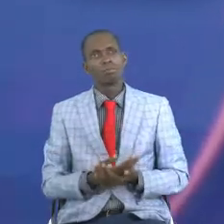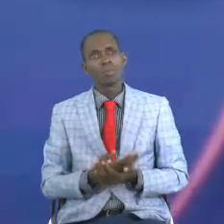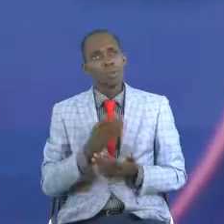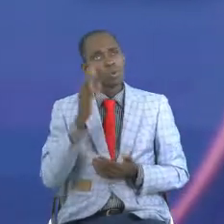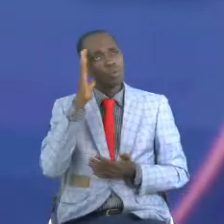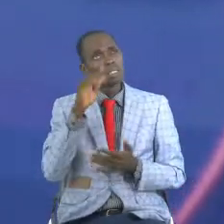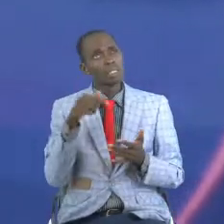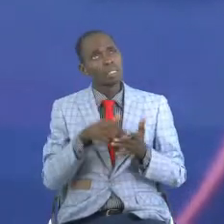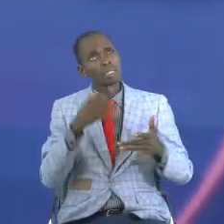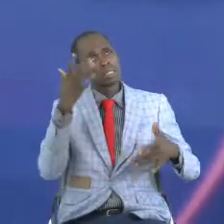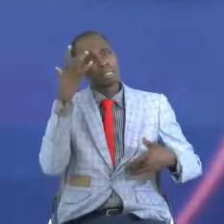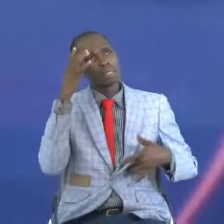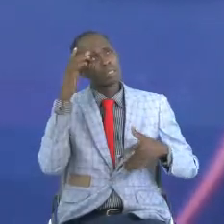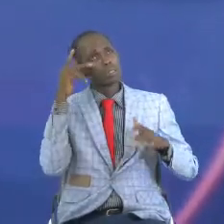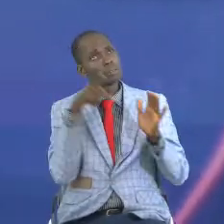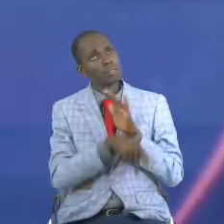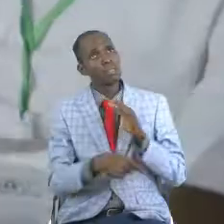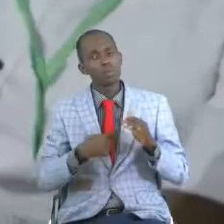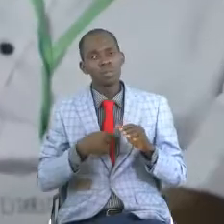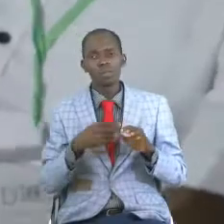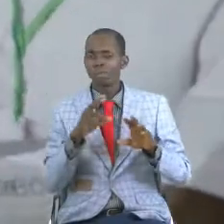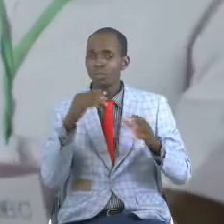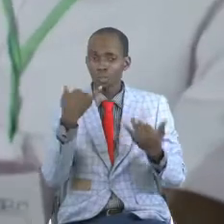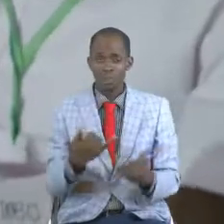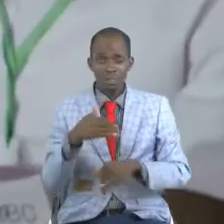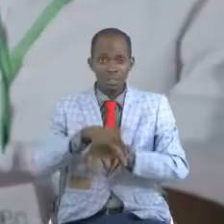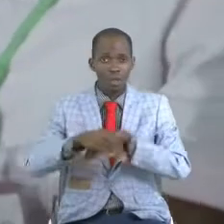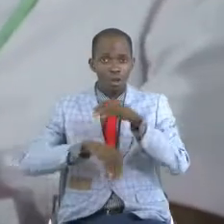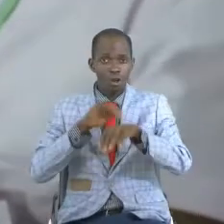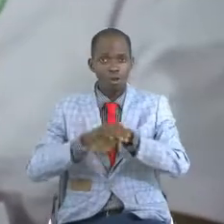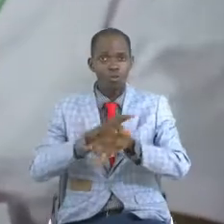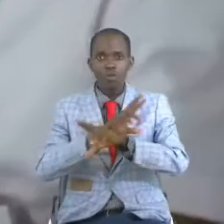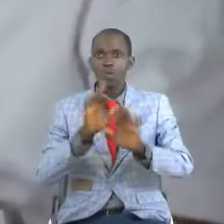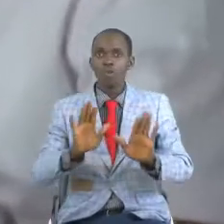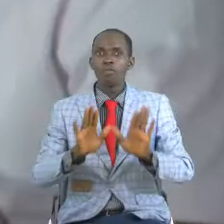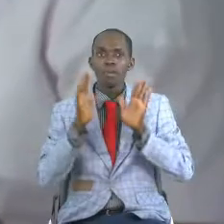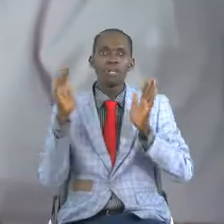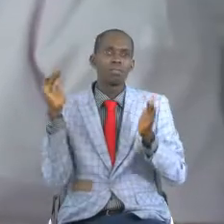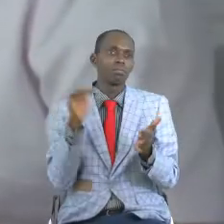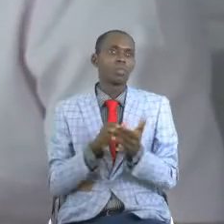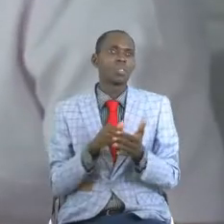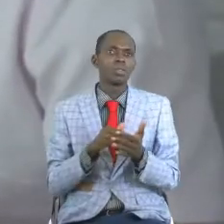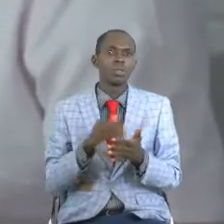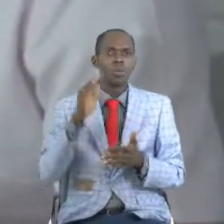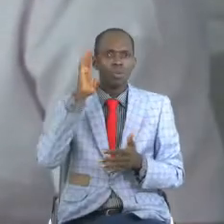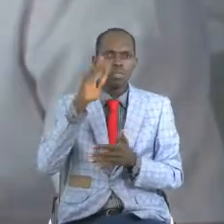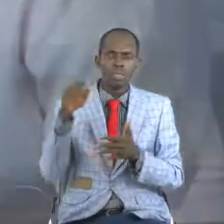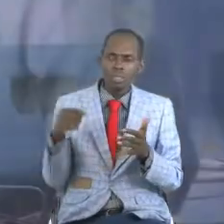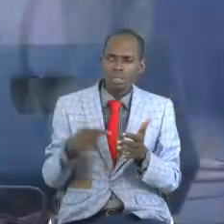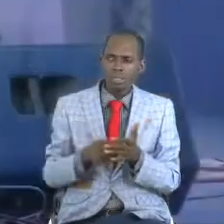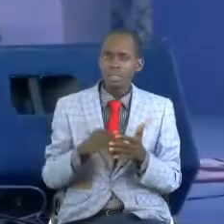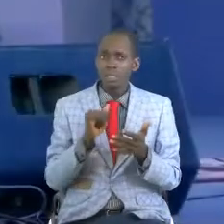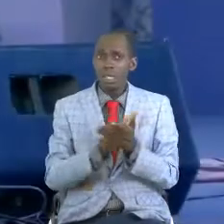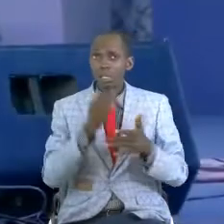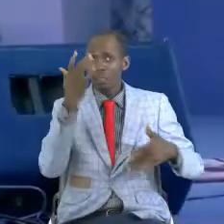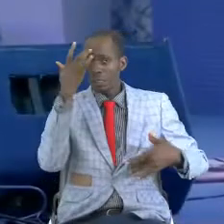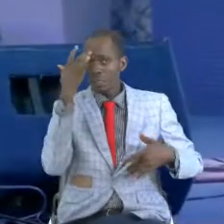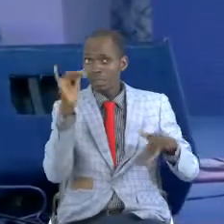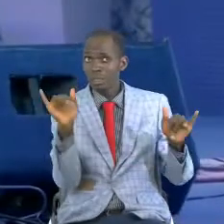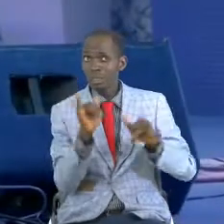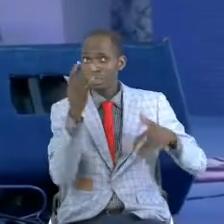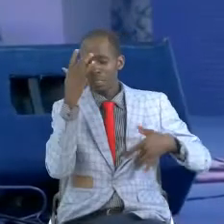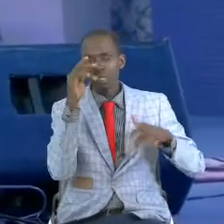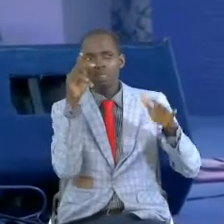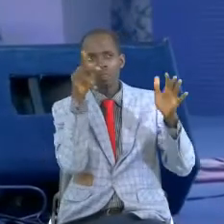From tonight, there's no fear again. Will this thing kill so and so and kill so and so? For